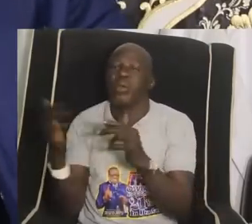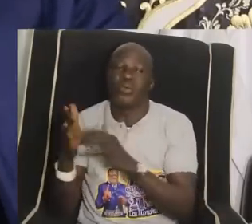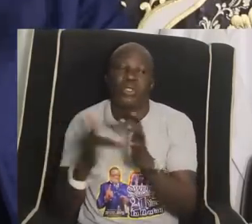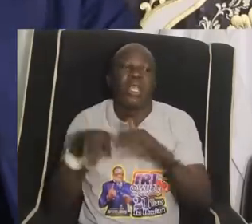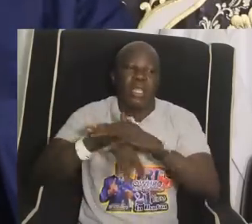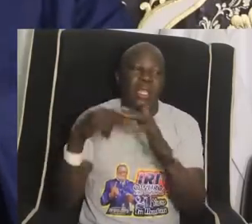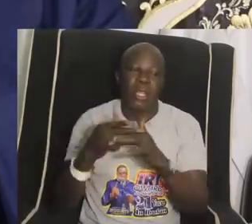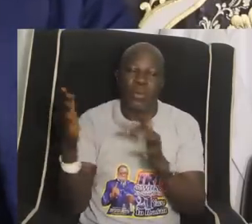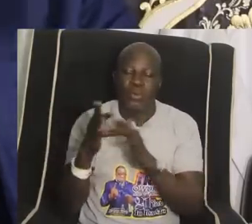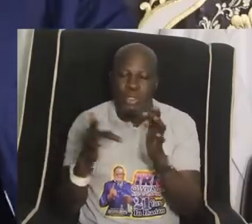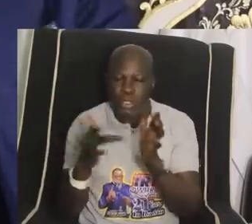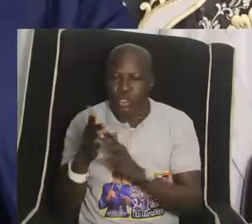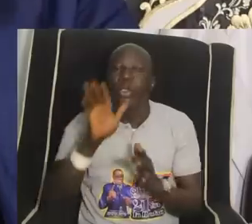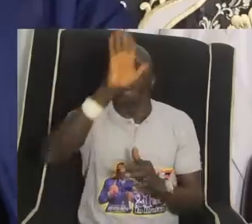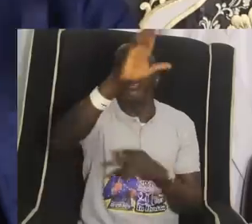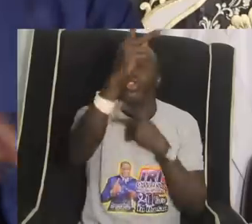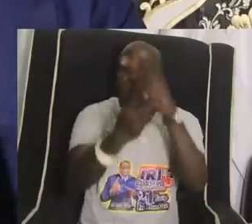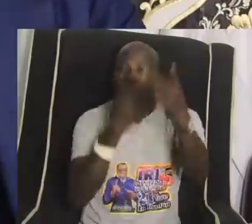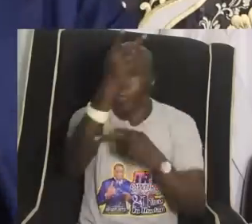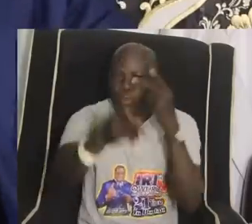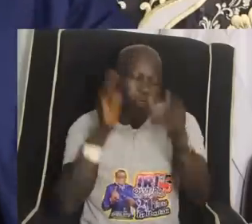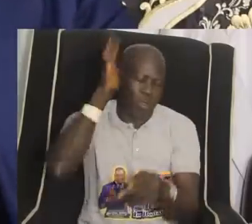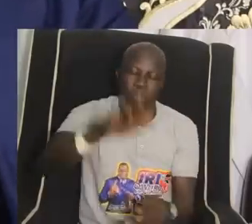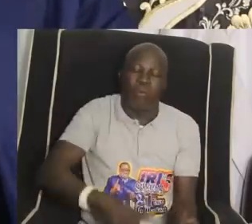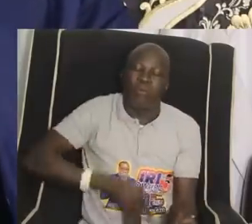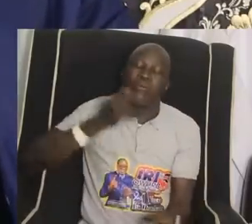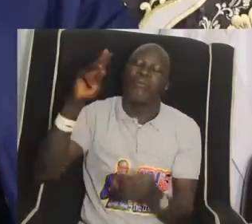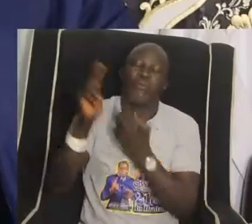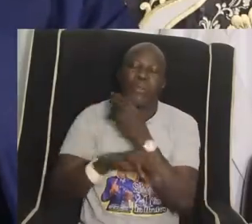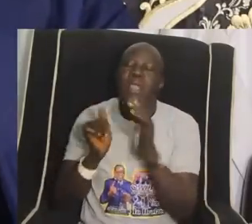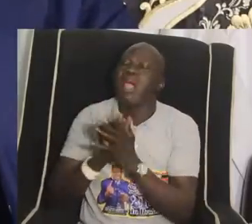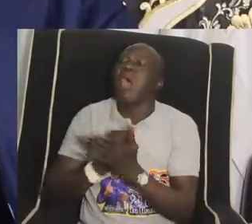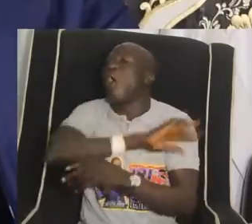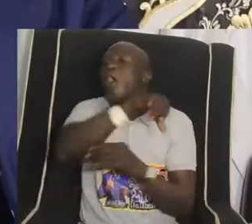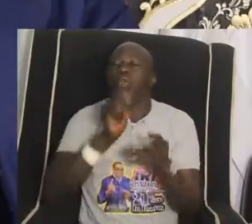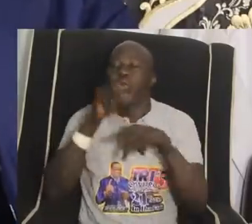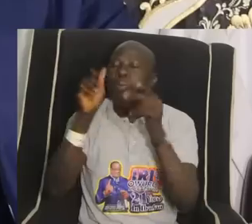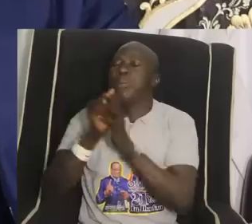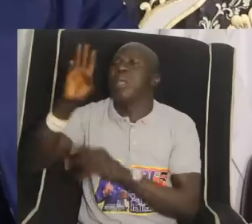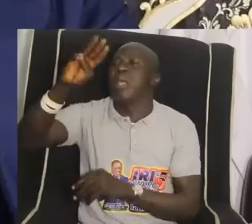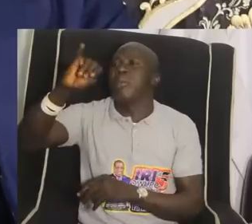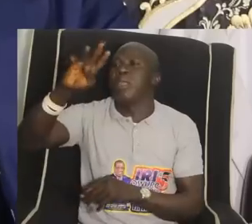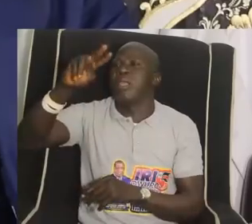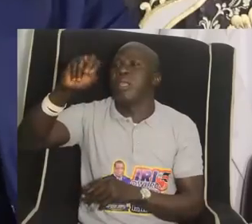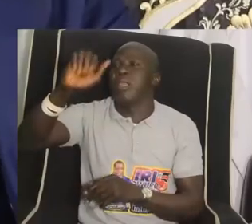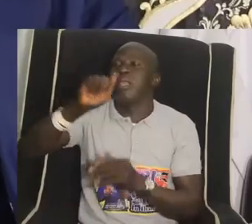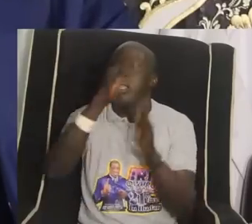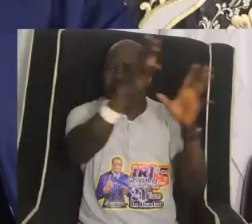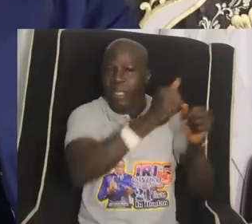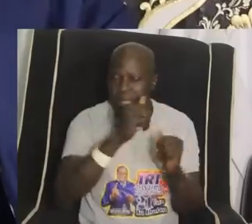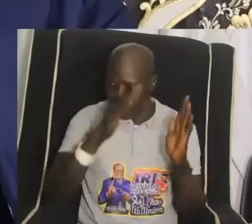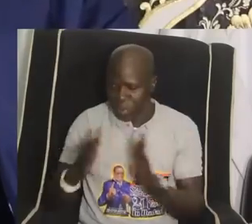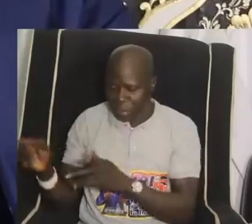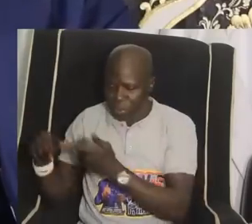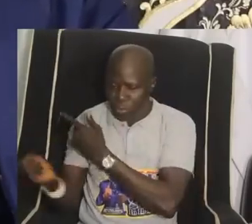In the name of Jesus. In the name of Jesus. Iran Reashe. Amen. Enye mena emorale. Oni ni so uru ye. Get prepared today's of